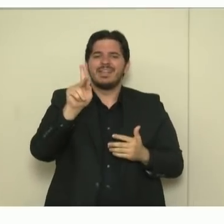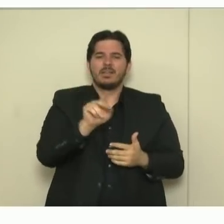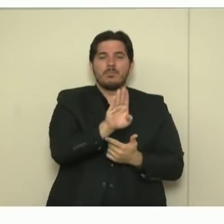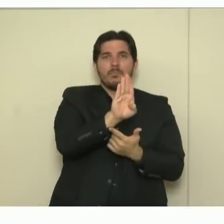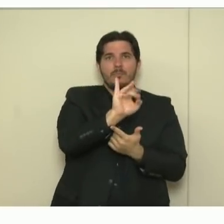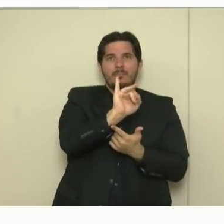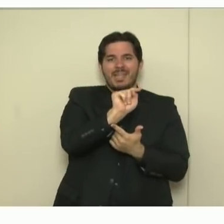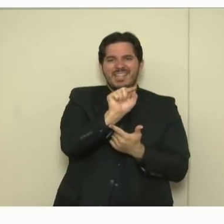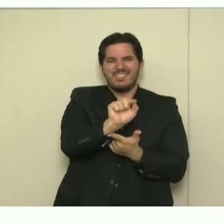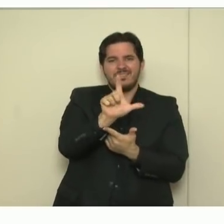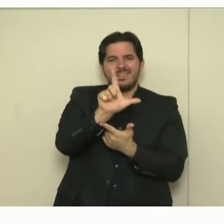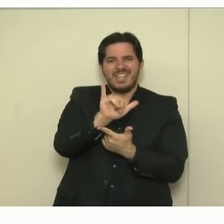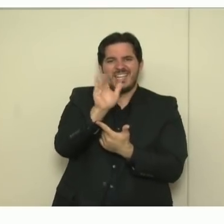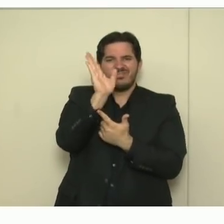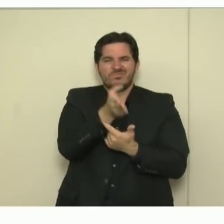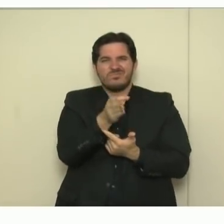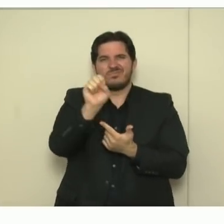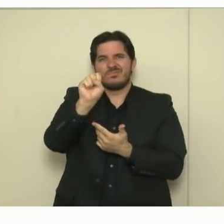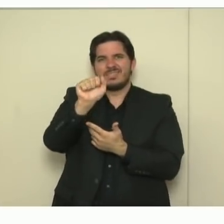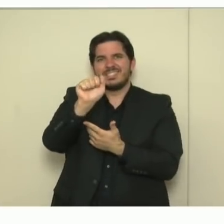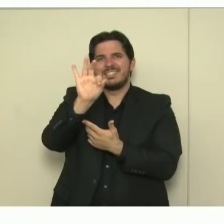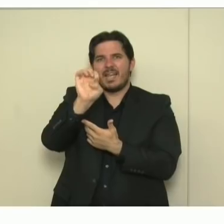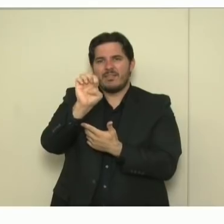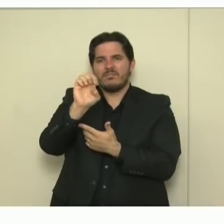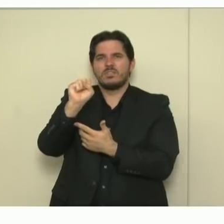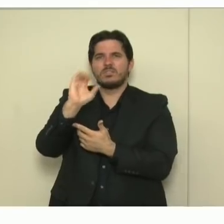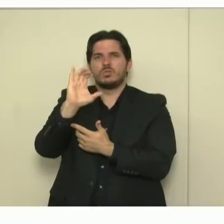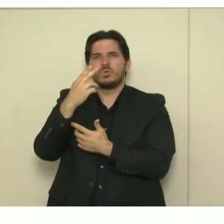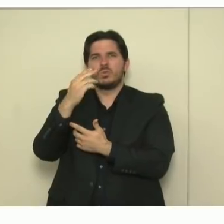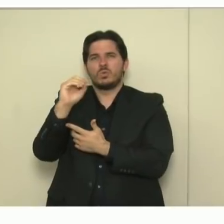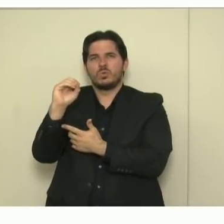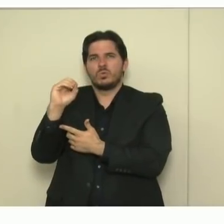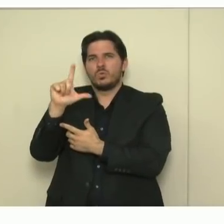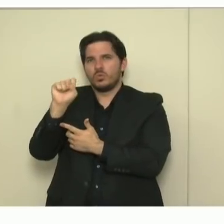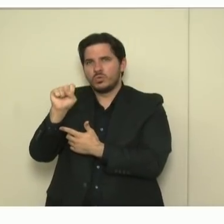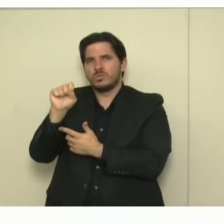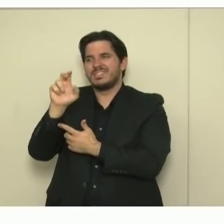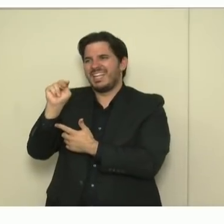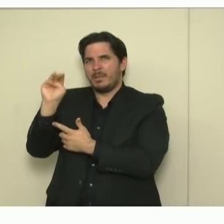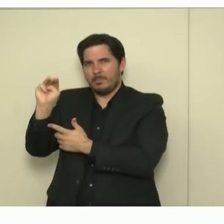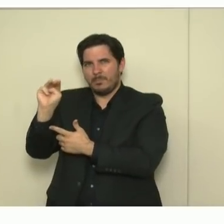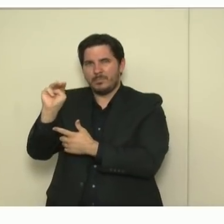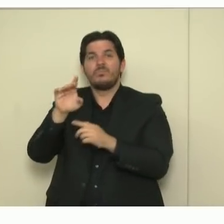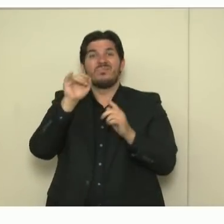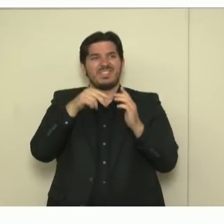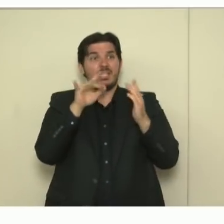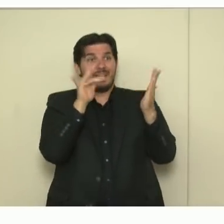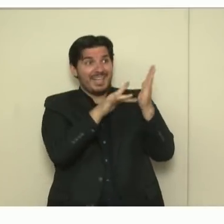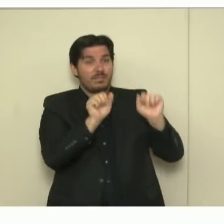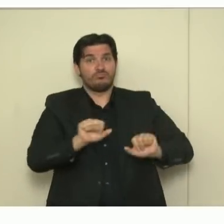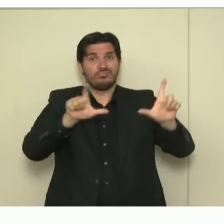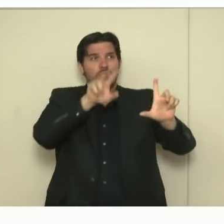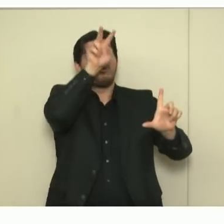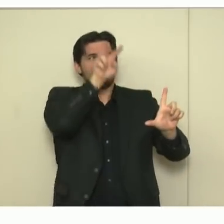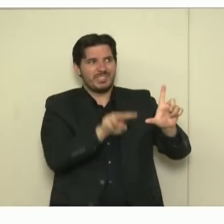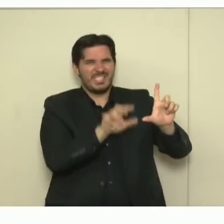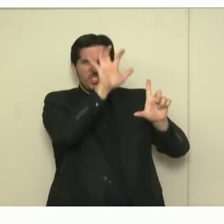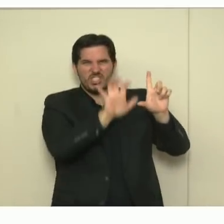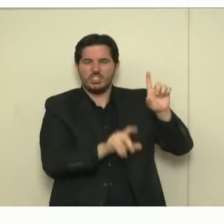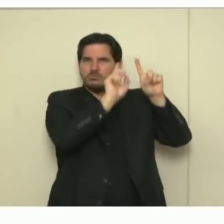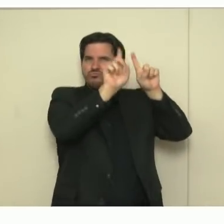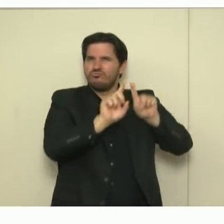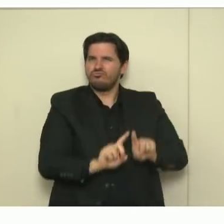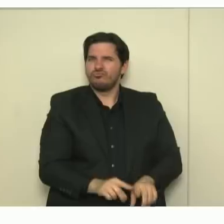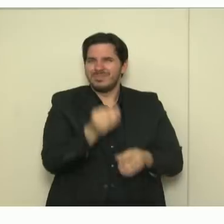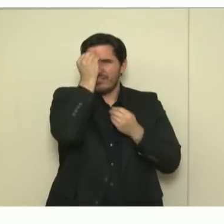NM for additional resources around how we can support safe and healthy schools as we return. From the Public Education